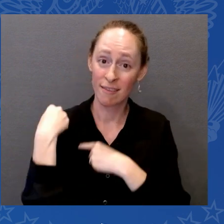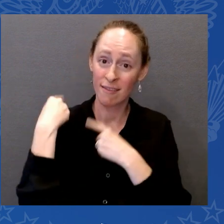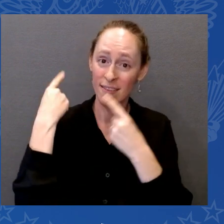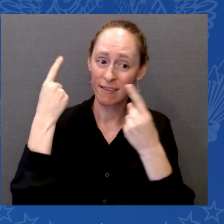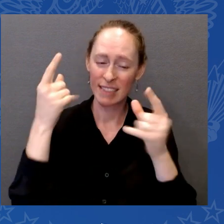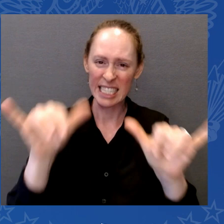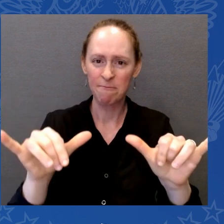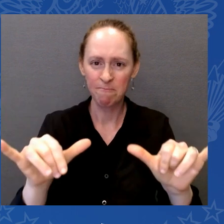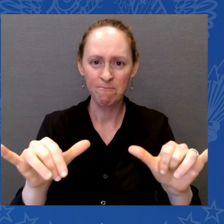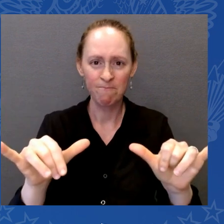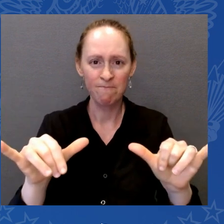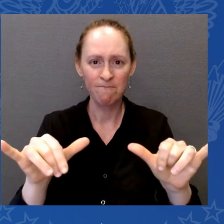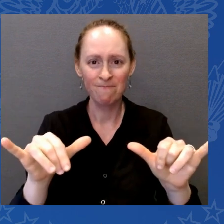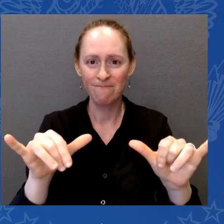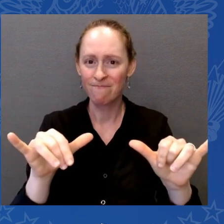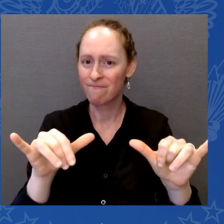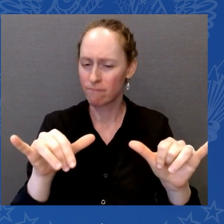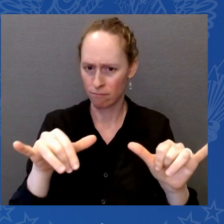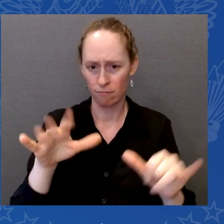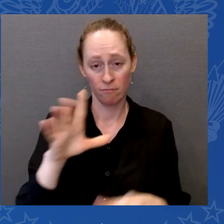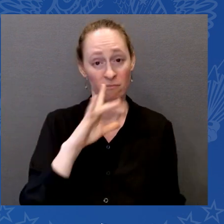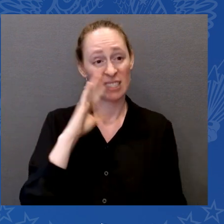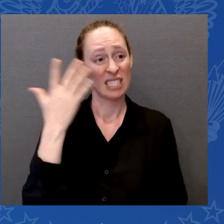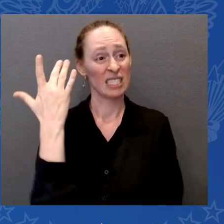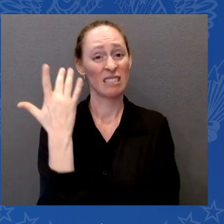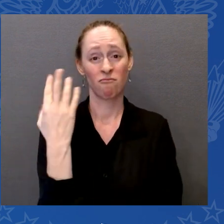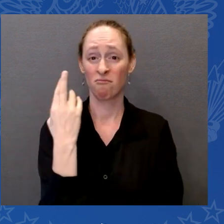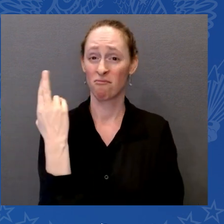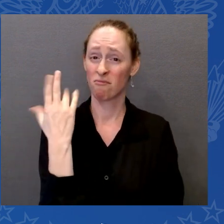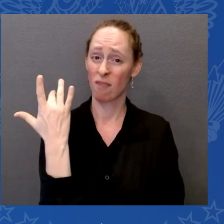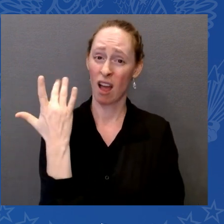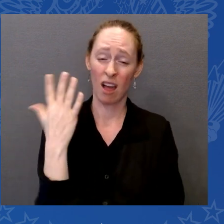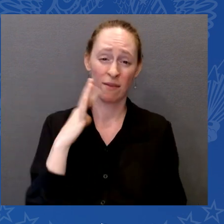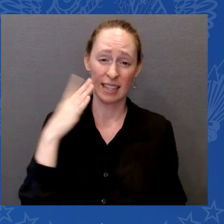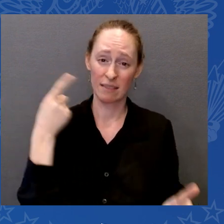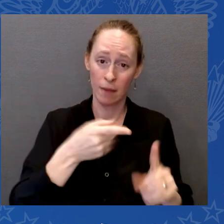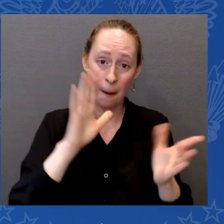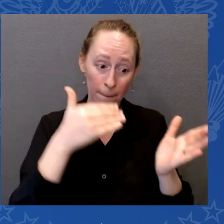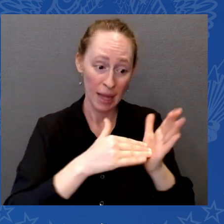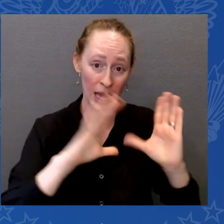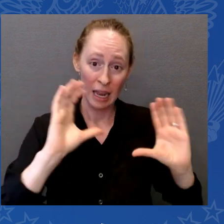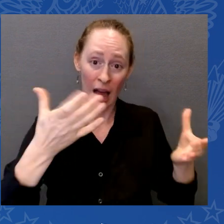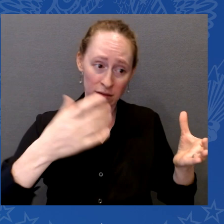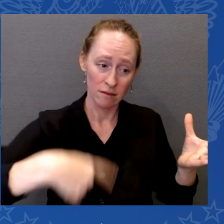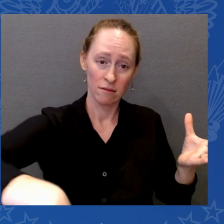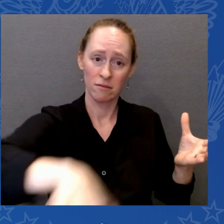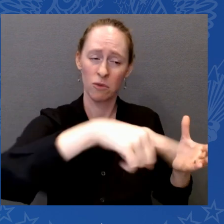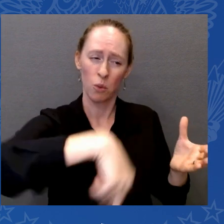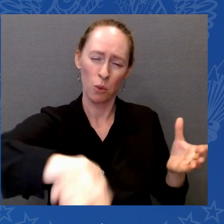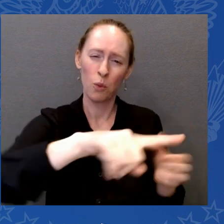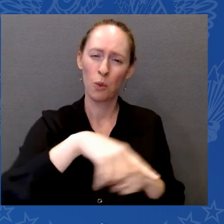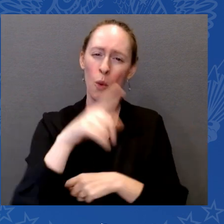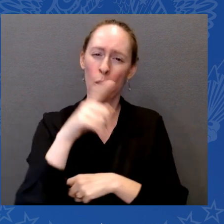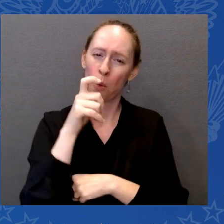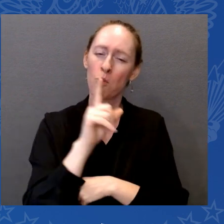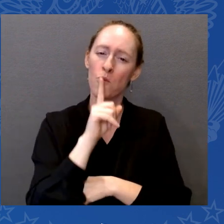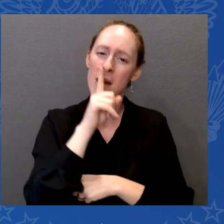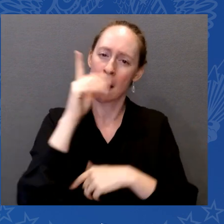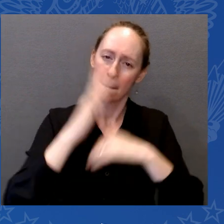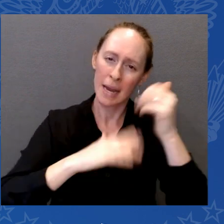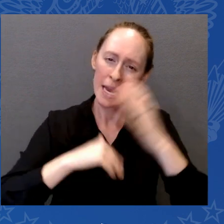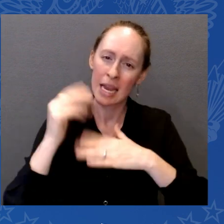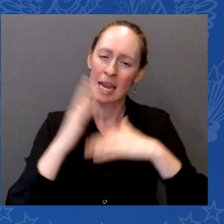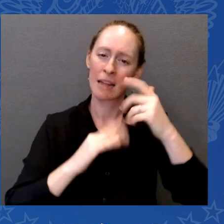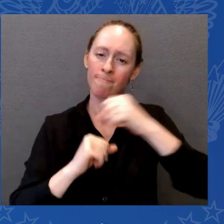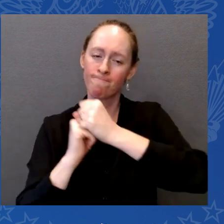You know, the middle class built this country, and unions built the middle class. We used to say in the Senate, excuse the point of personal privilege, so I'd